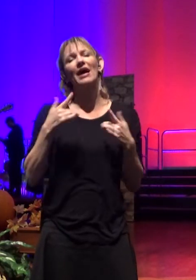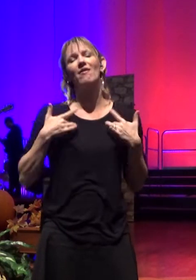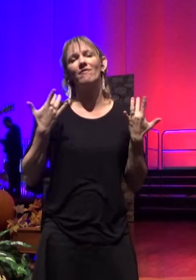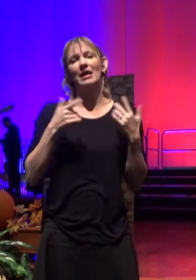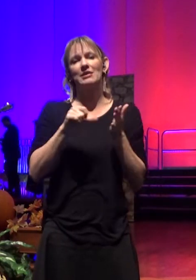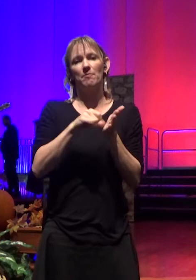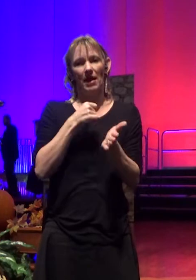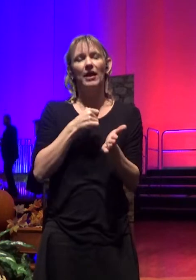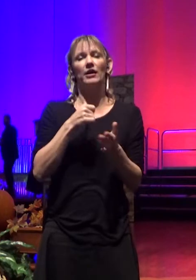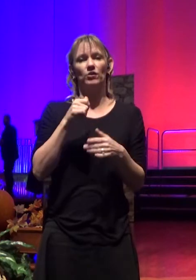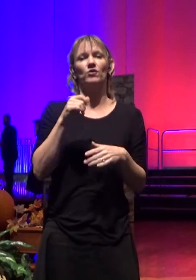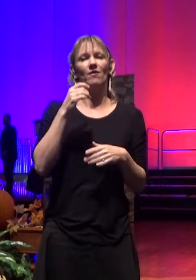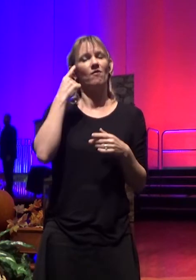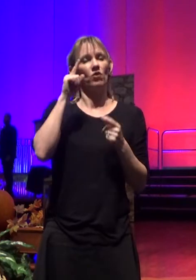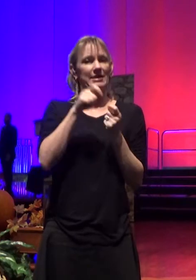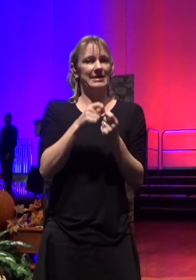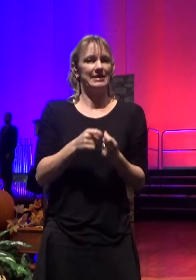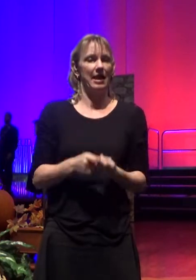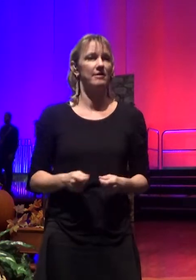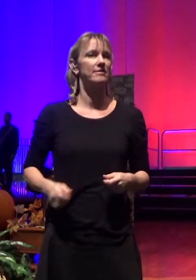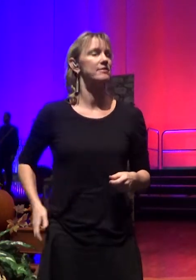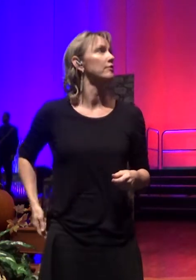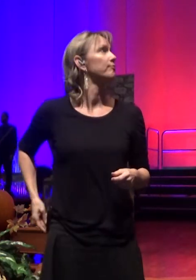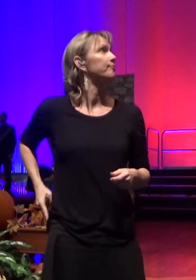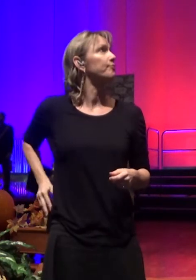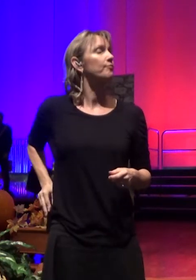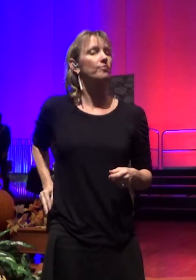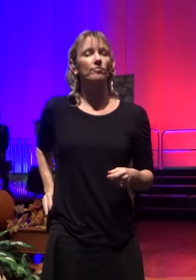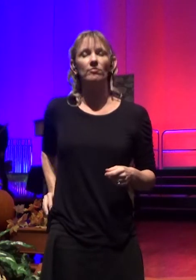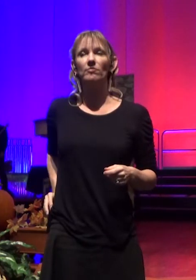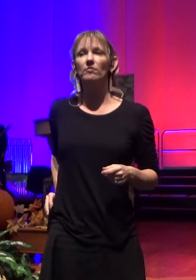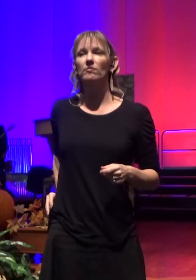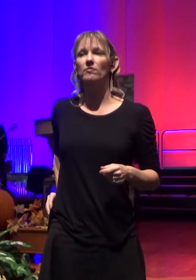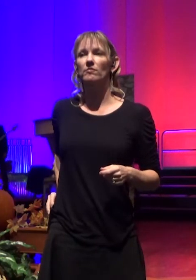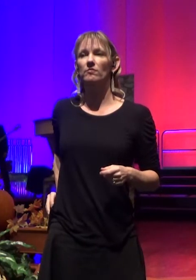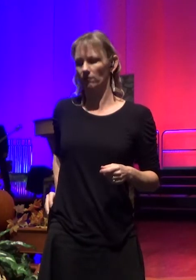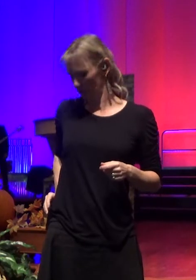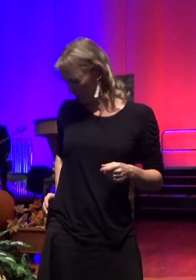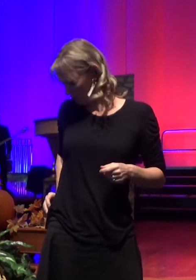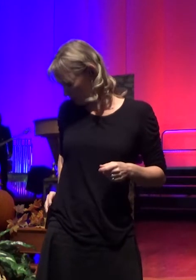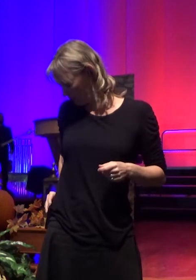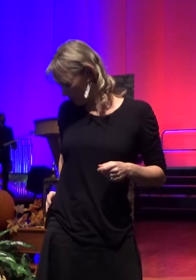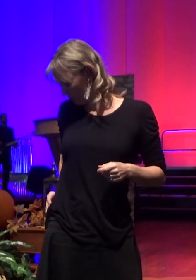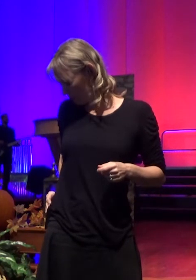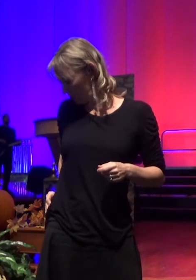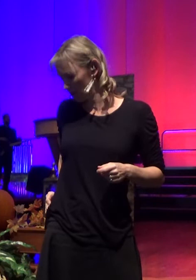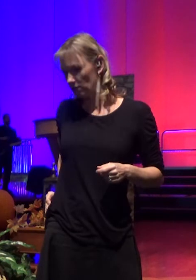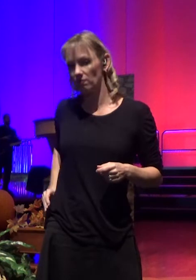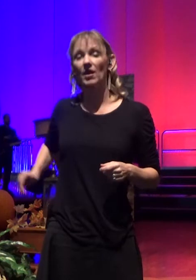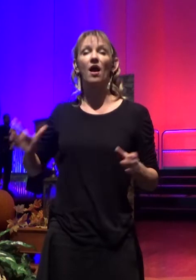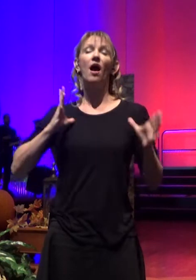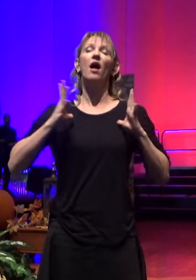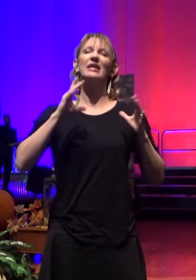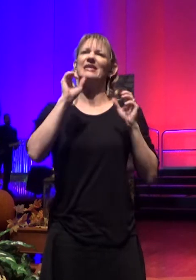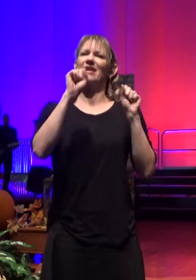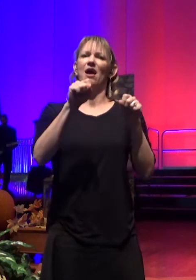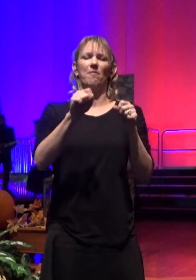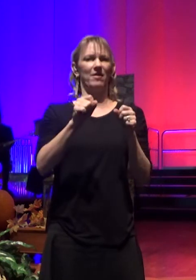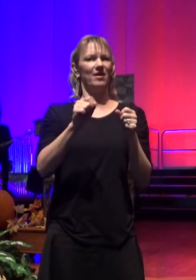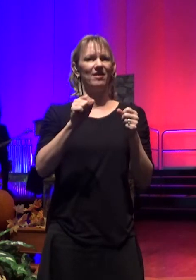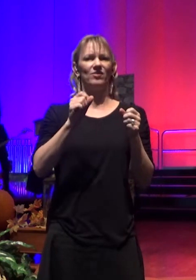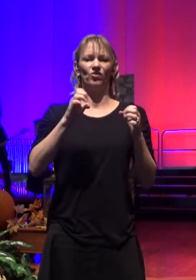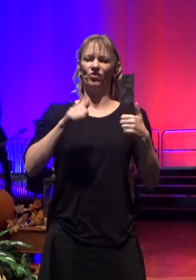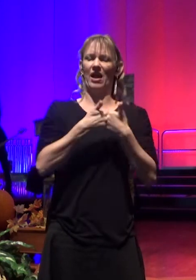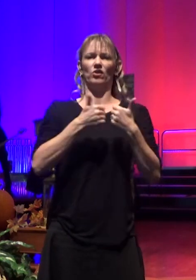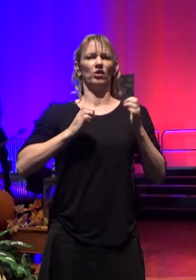at milehighchurch.org for details. The holiday season can be a challenging and emotional time for many who have experienced